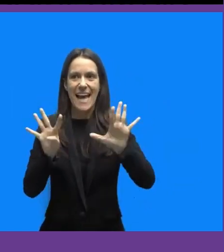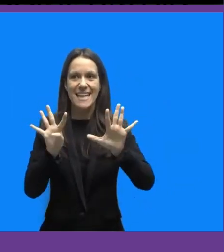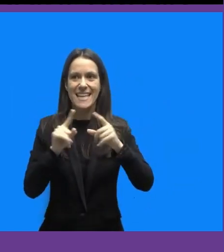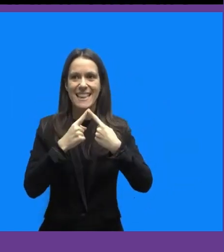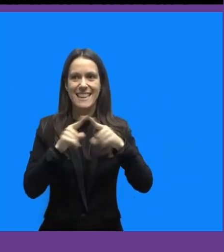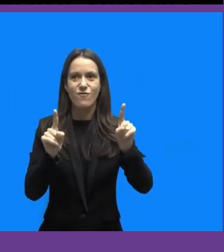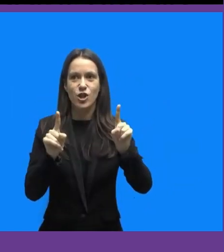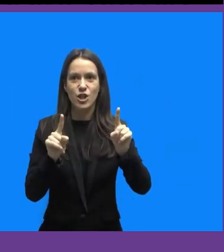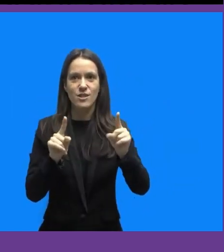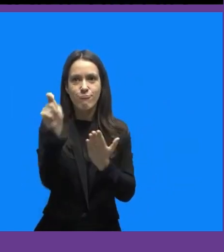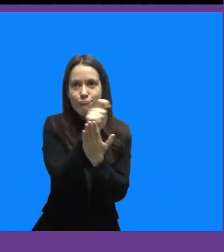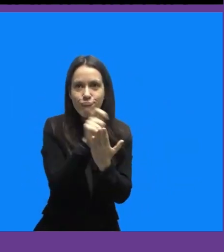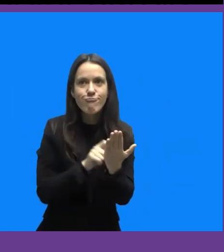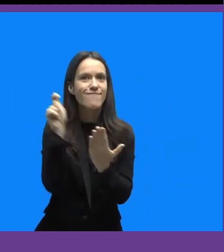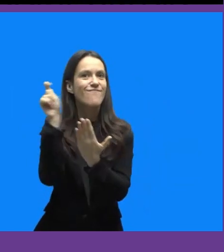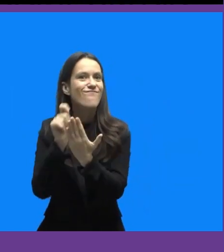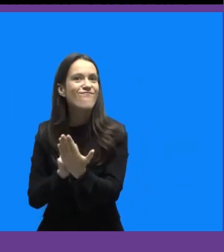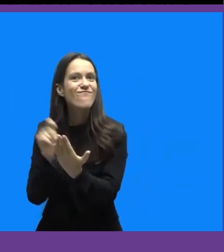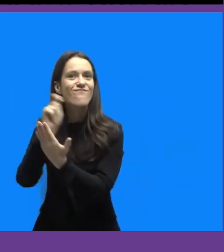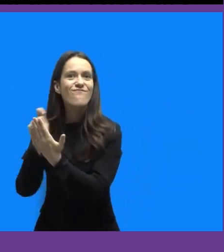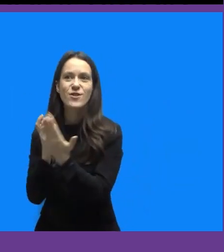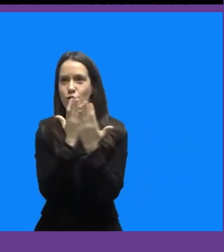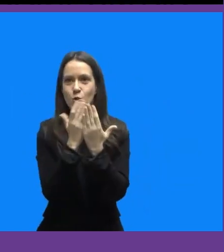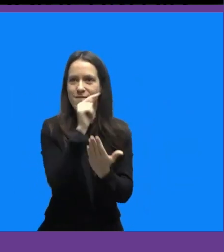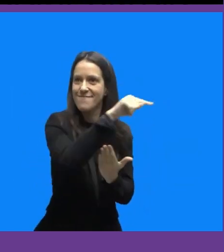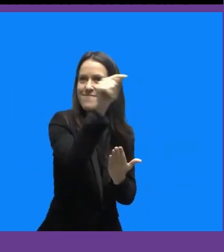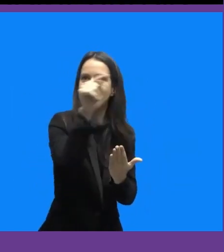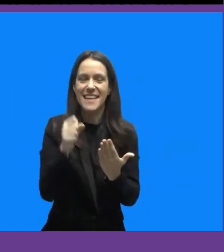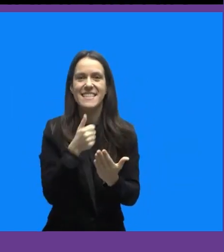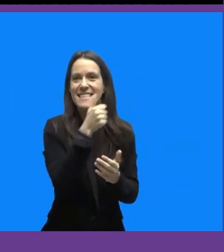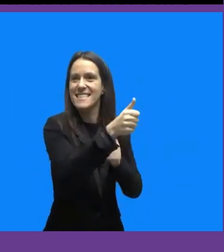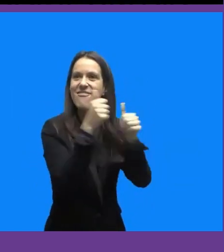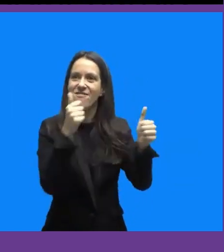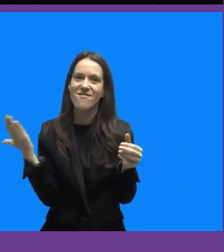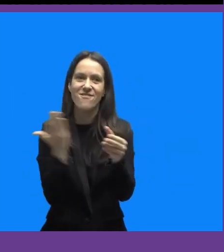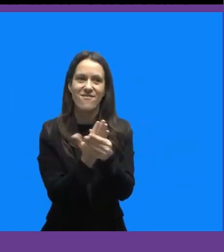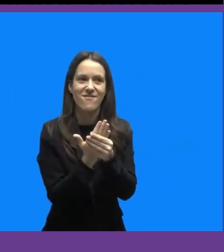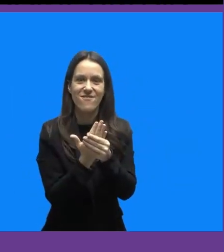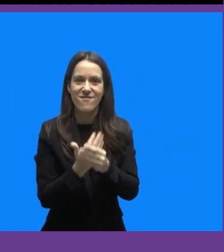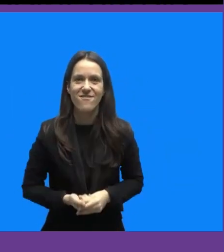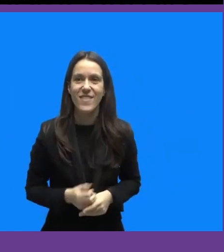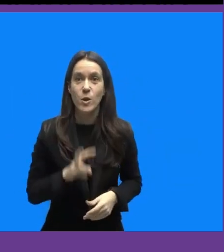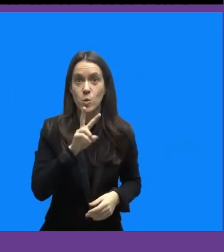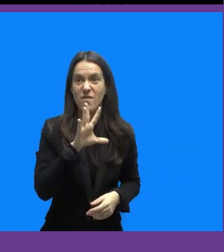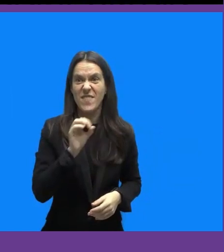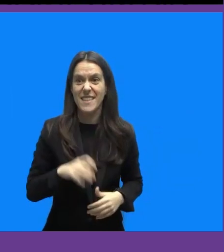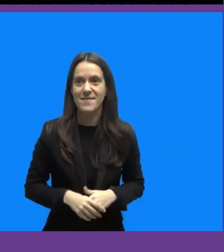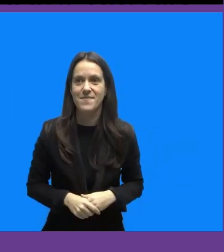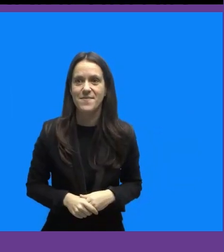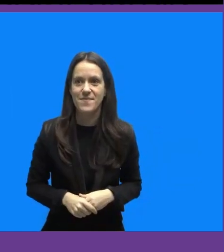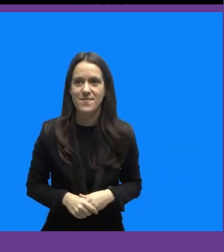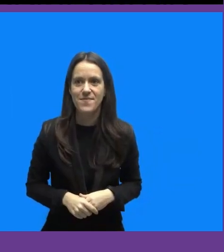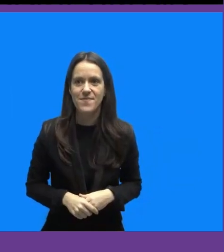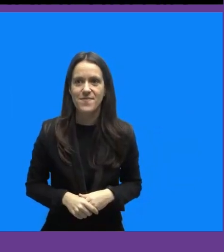students. And so we had a big ball and everyone could take a different mask. which was to project